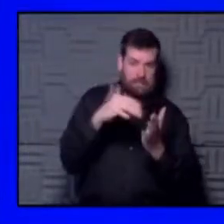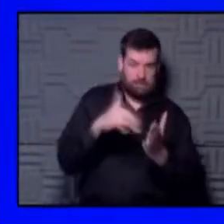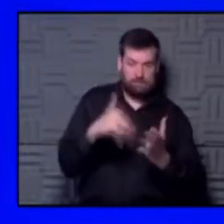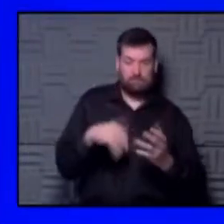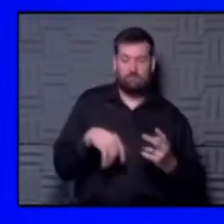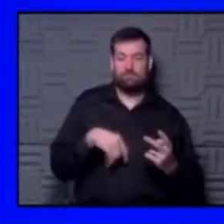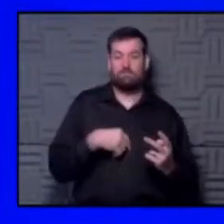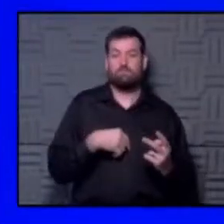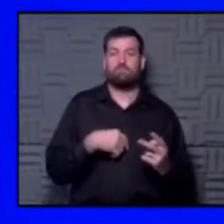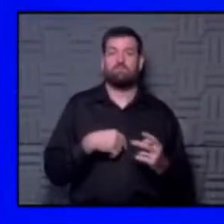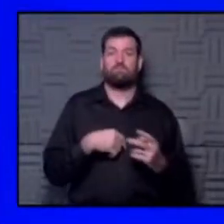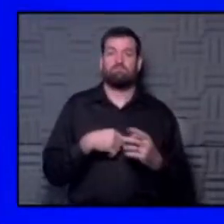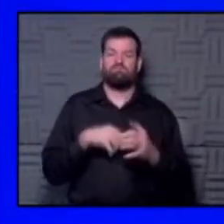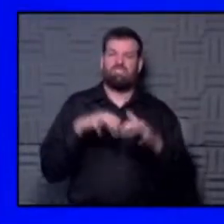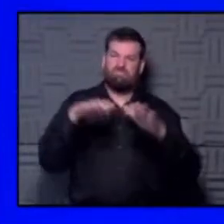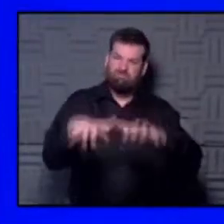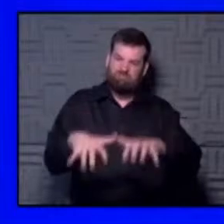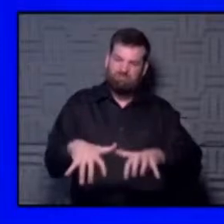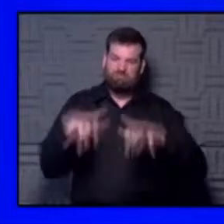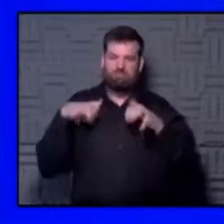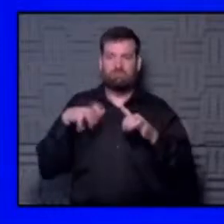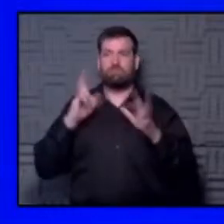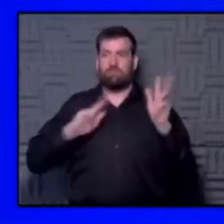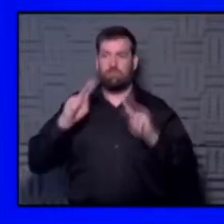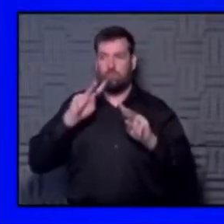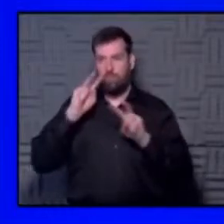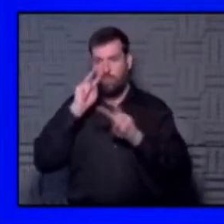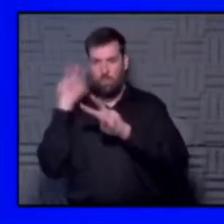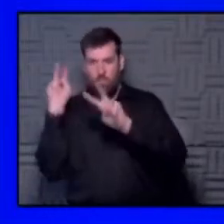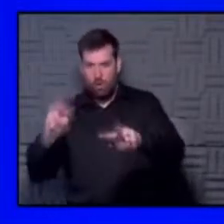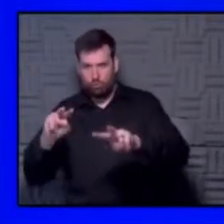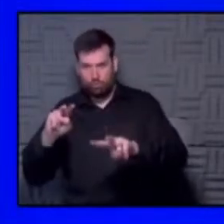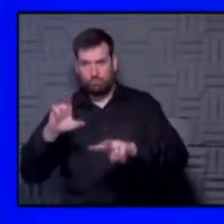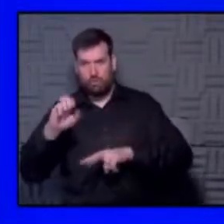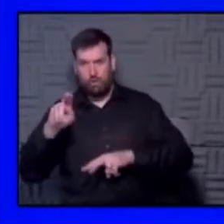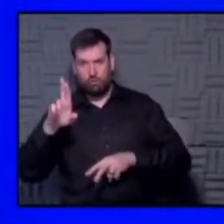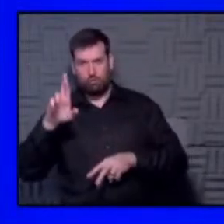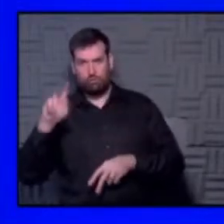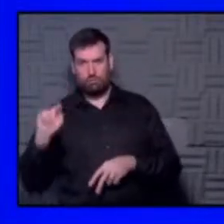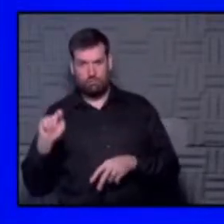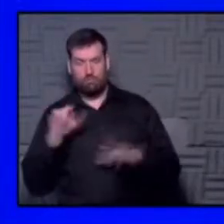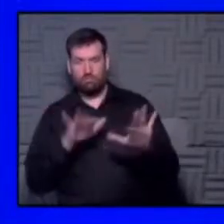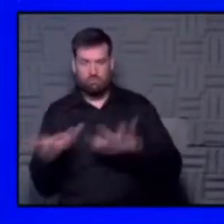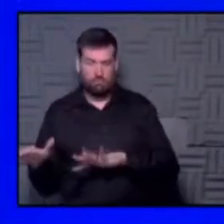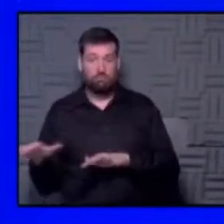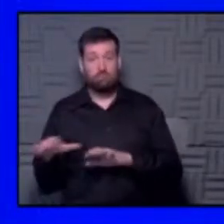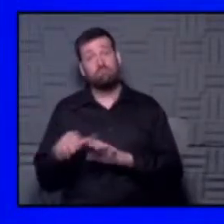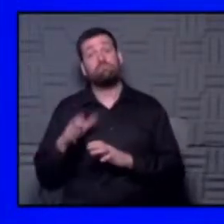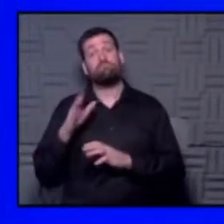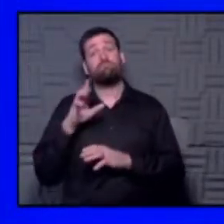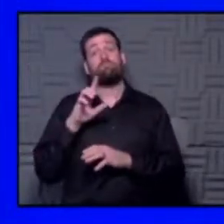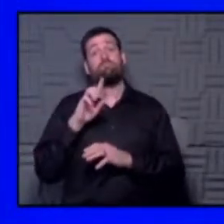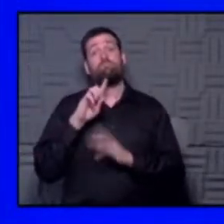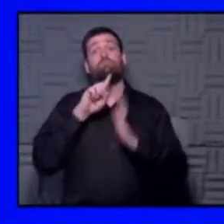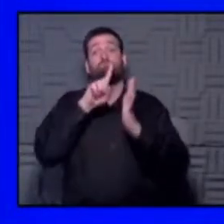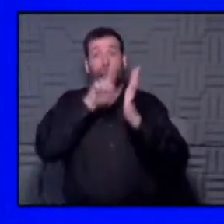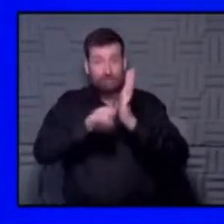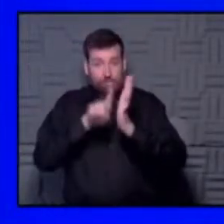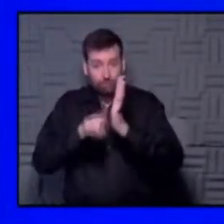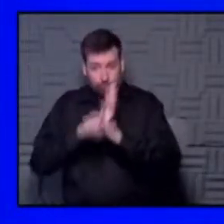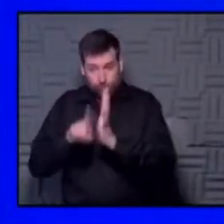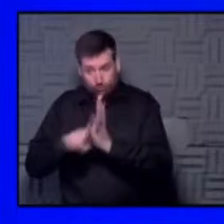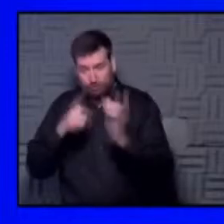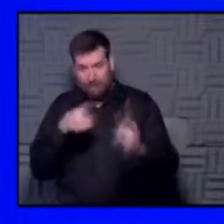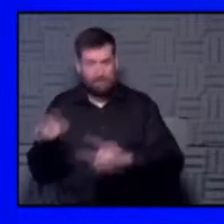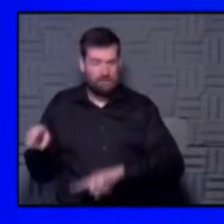where they did pack an auditorium full of people to watch a concert and do things like that. So, again, there is actually active ongoing research about these